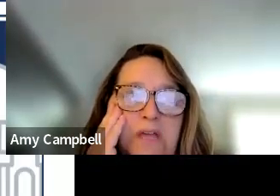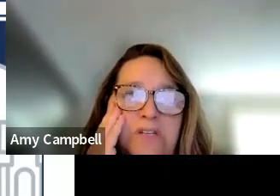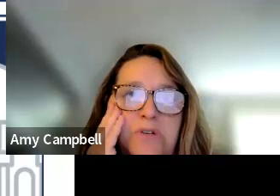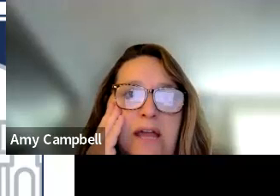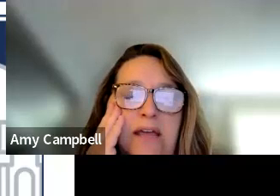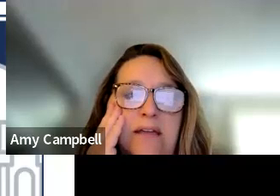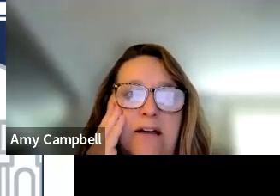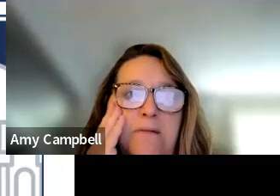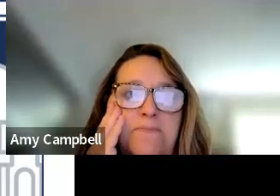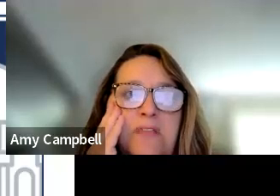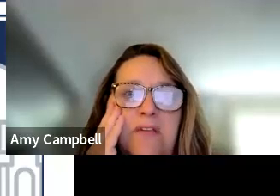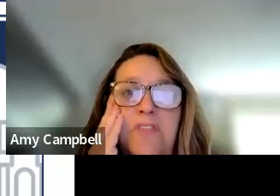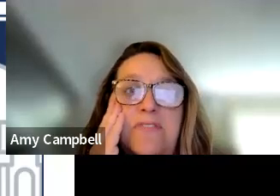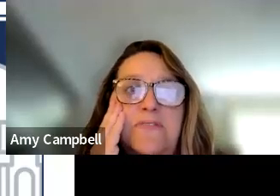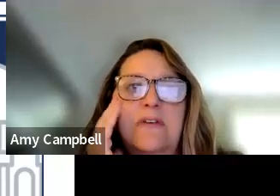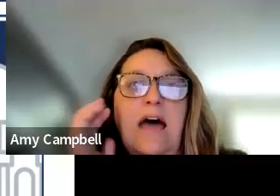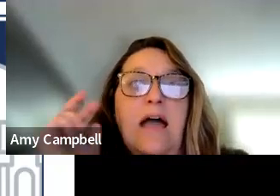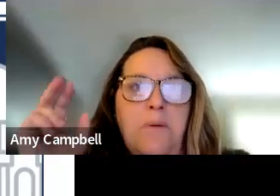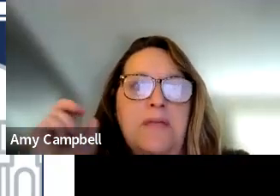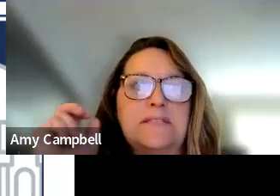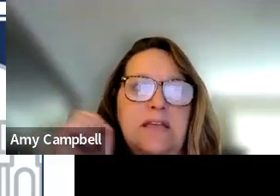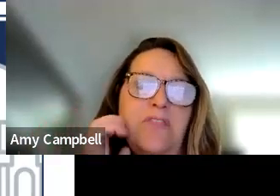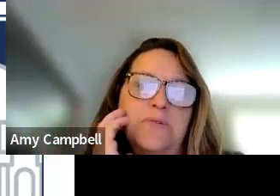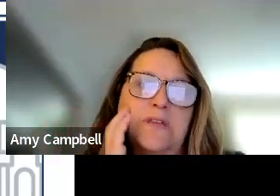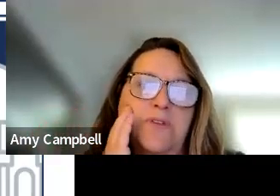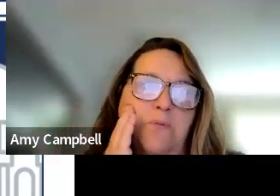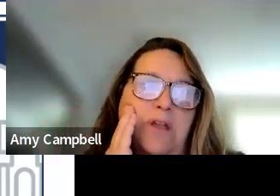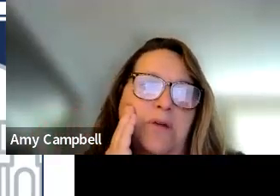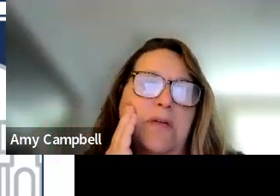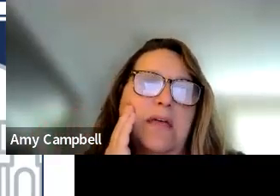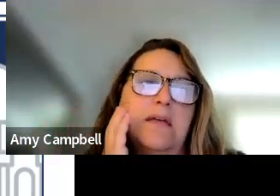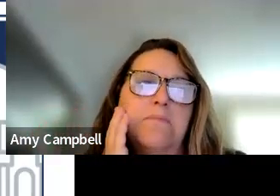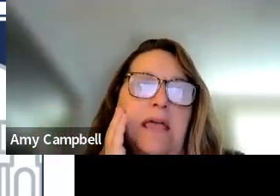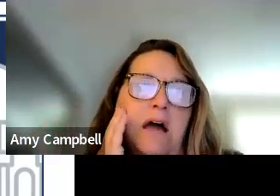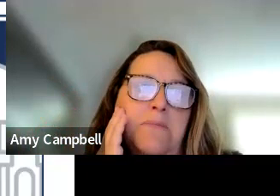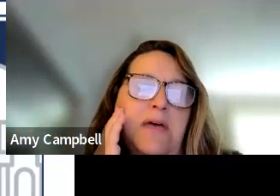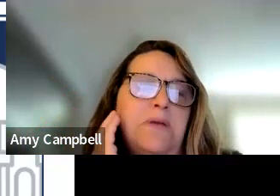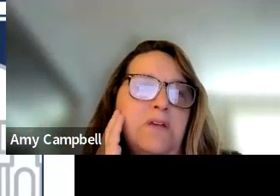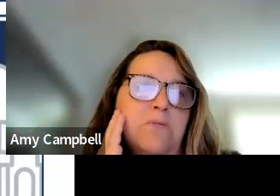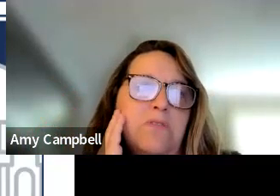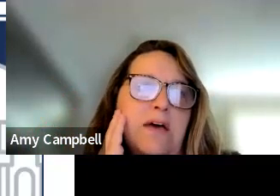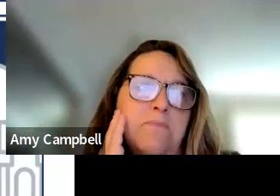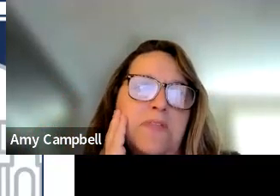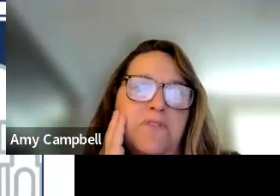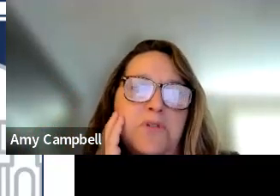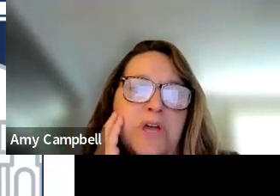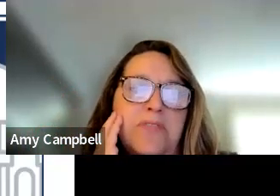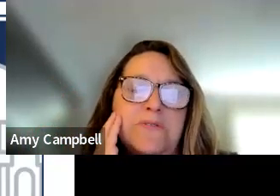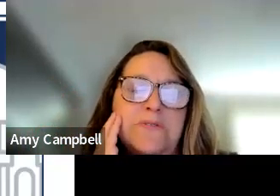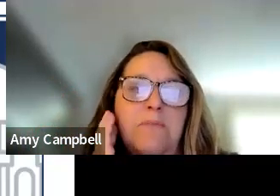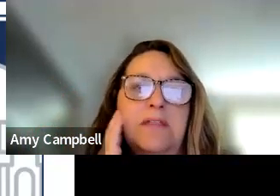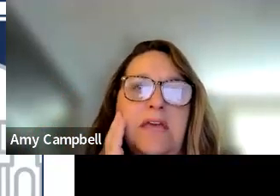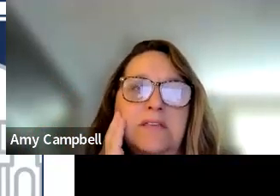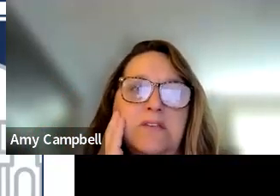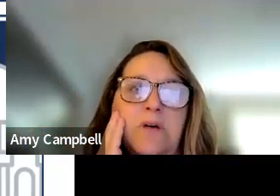early next week to try to give you the high points in those if you want to make comment. But if you click